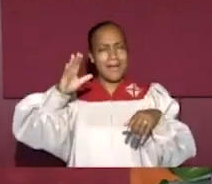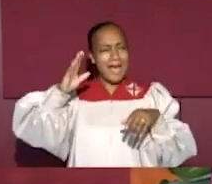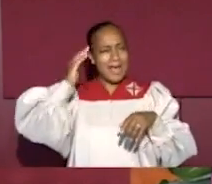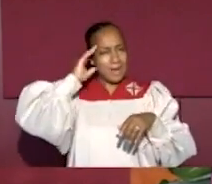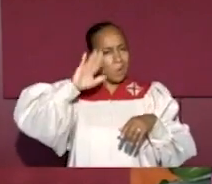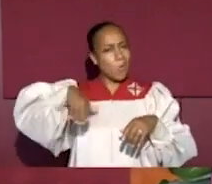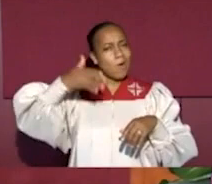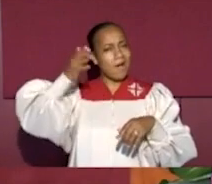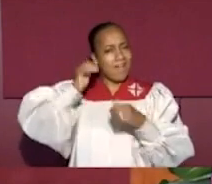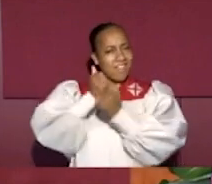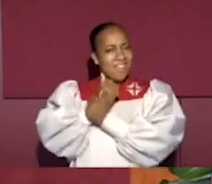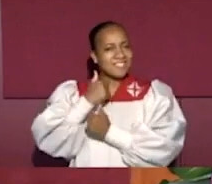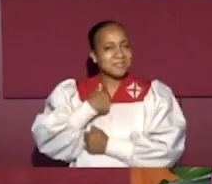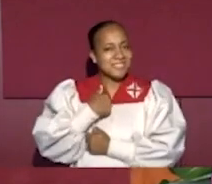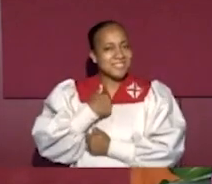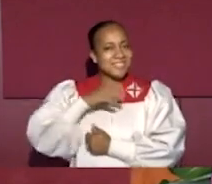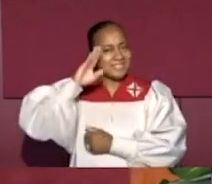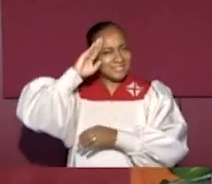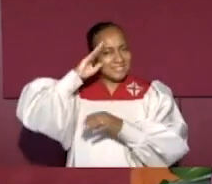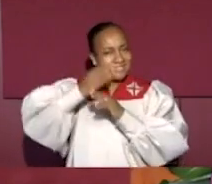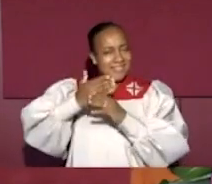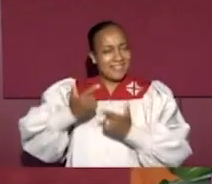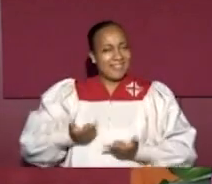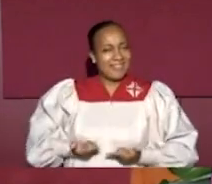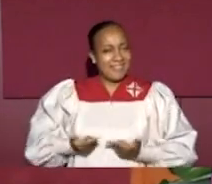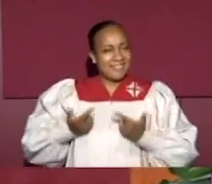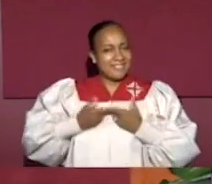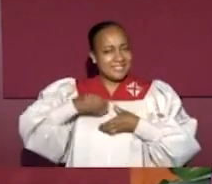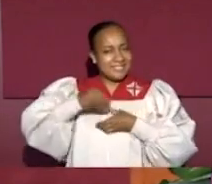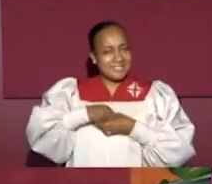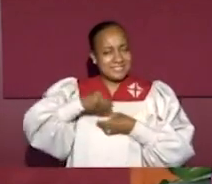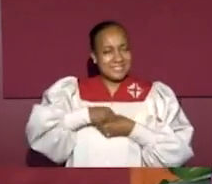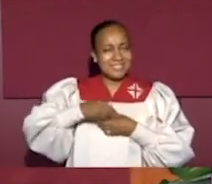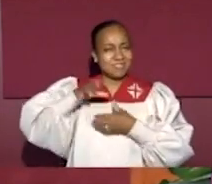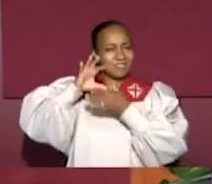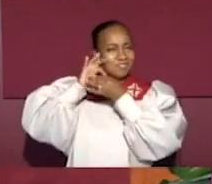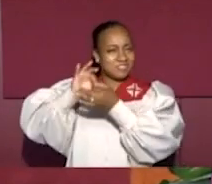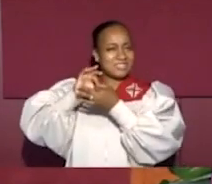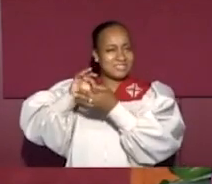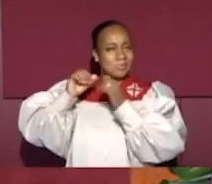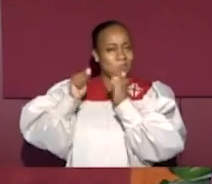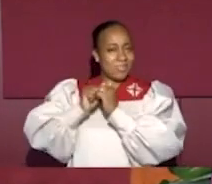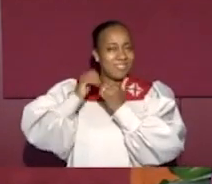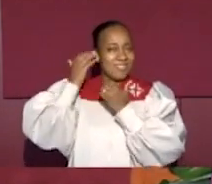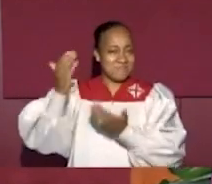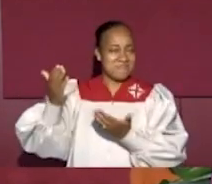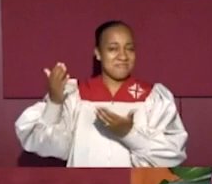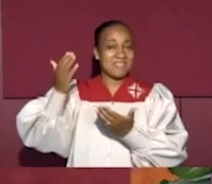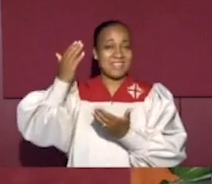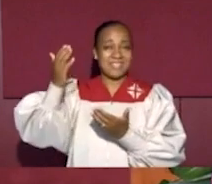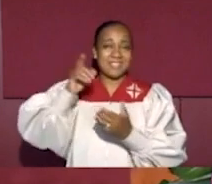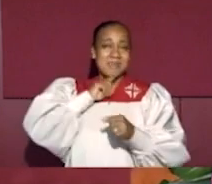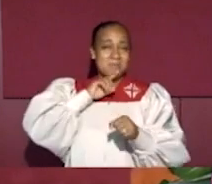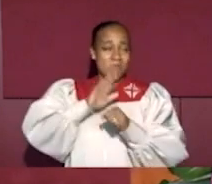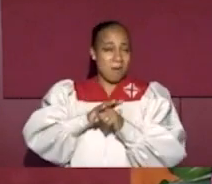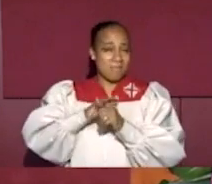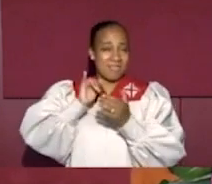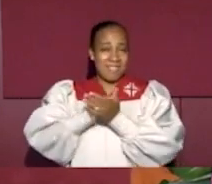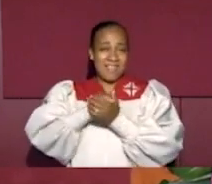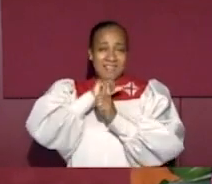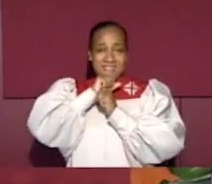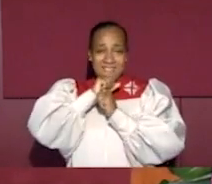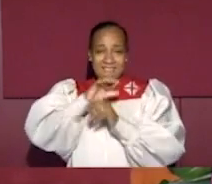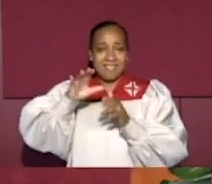me. His Son dwells in me. I have a relationship with Him. He has promised that nothing